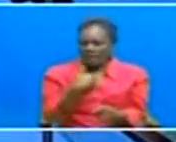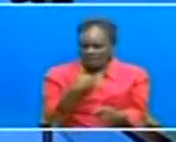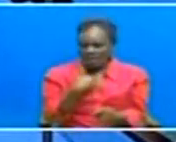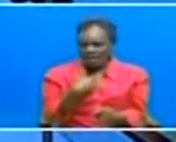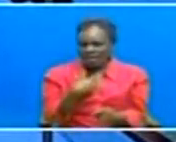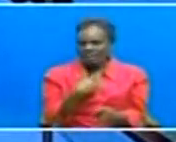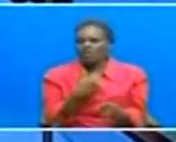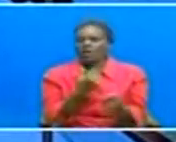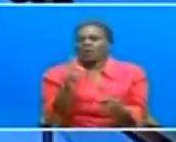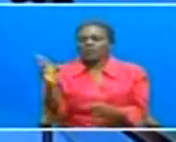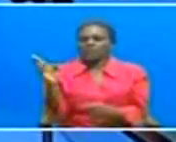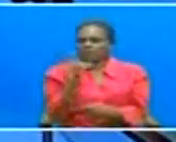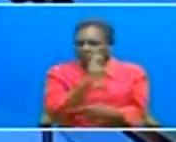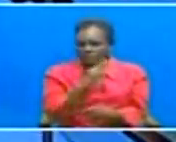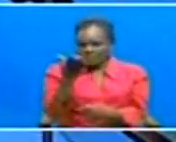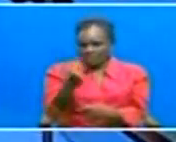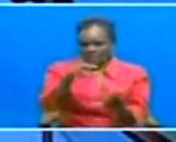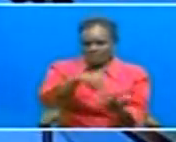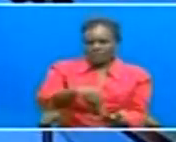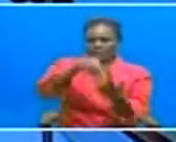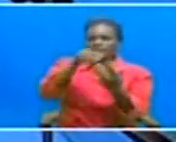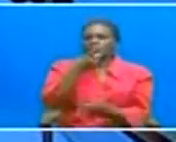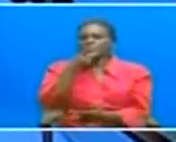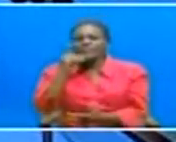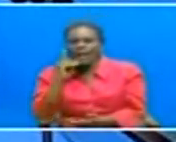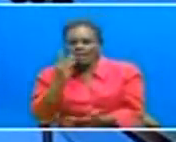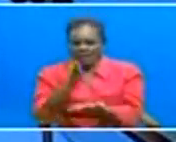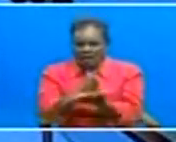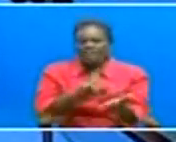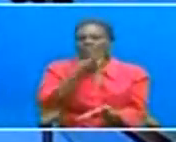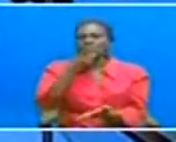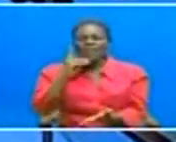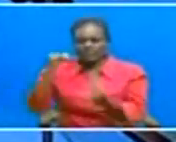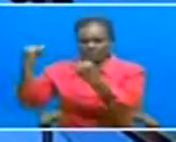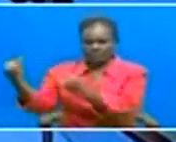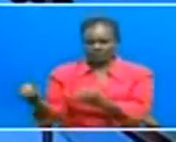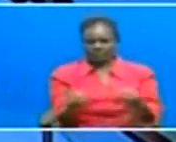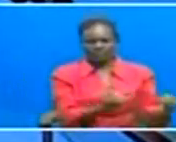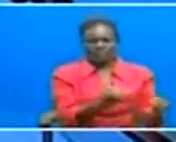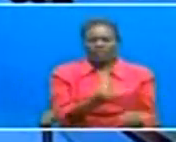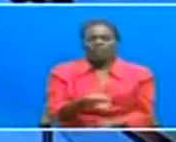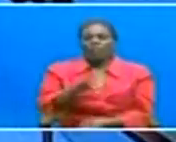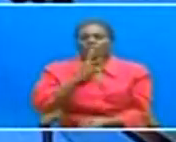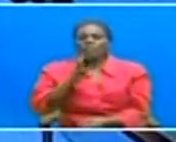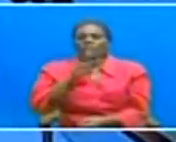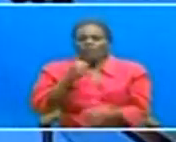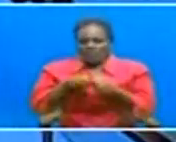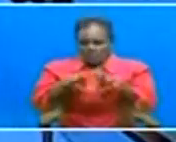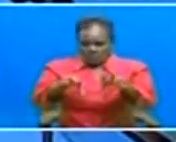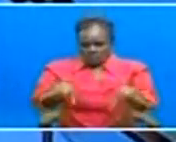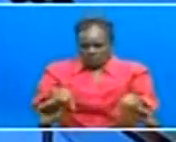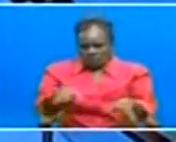of light for these farmers, especially in arid and semi-arid regions, with the introduction of drip irrigation, a system